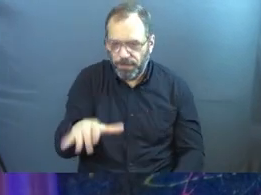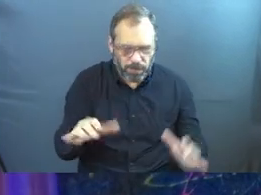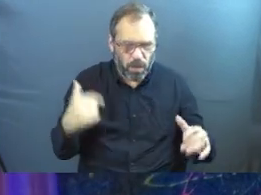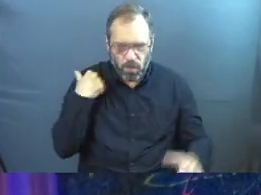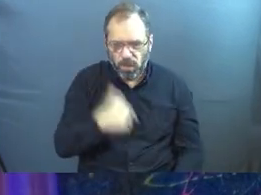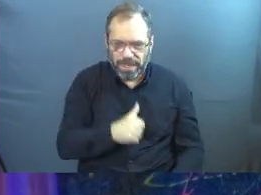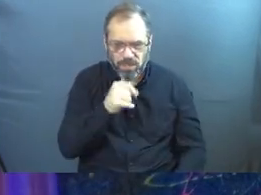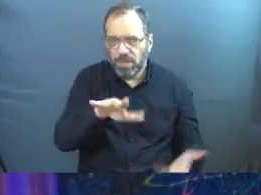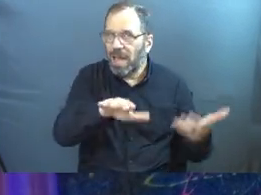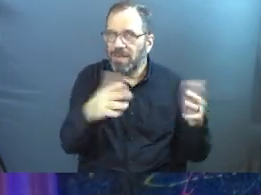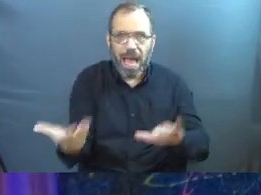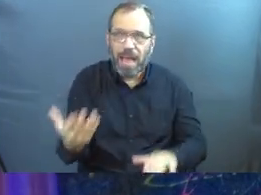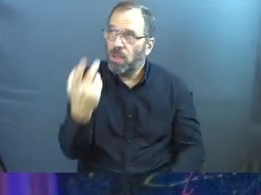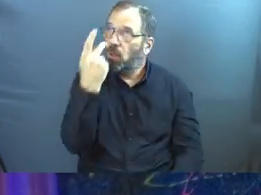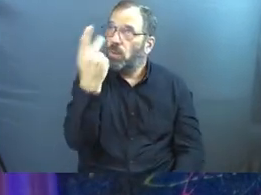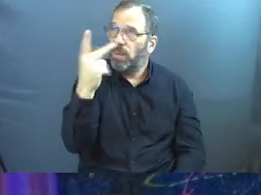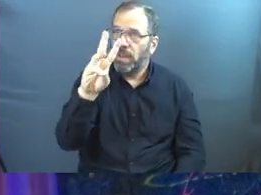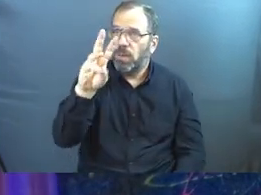we shall not die.